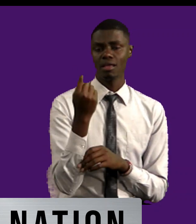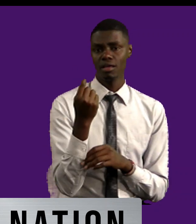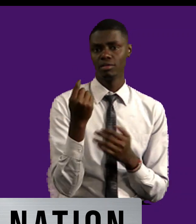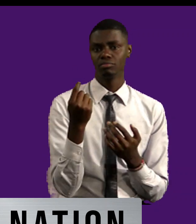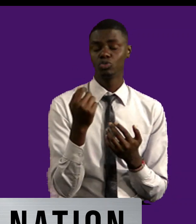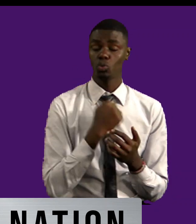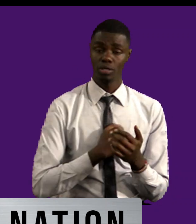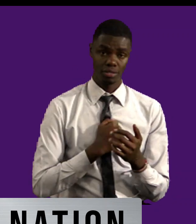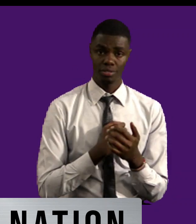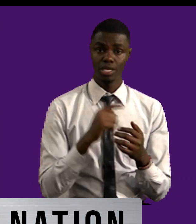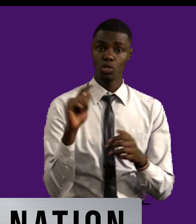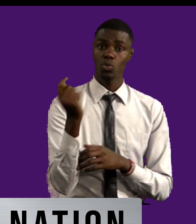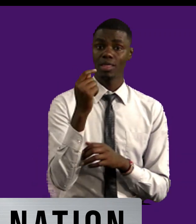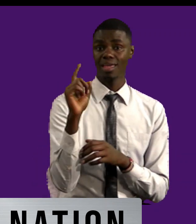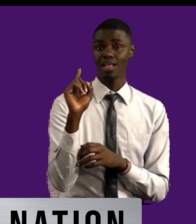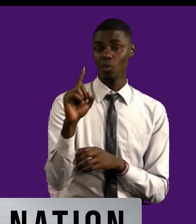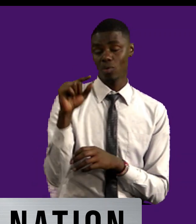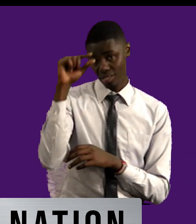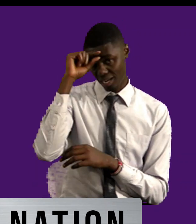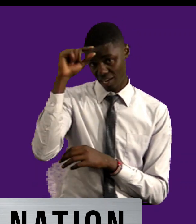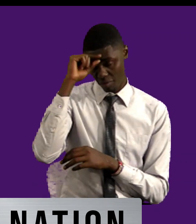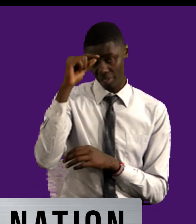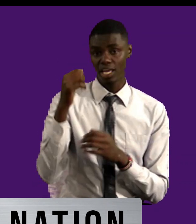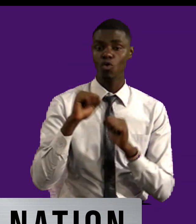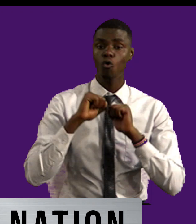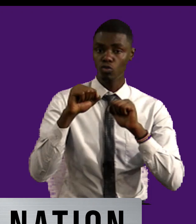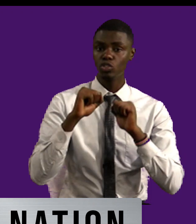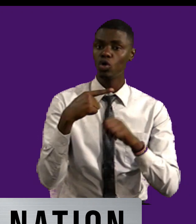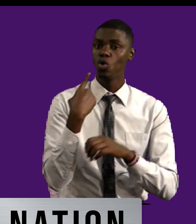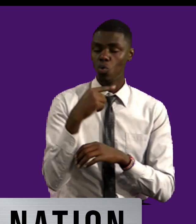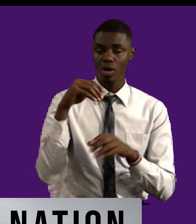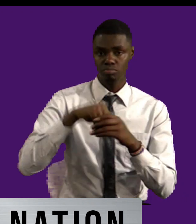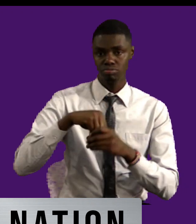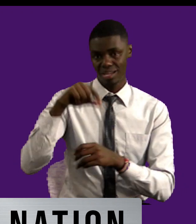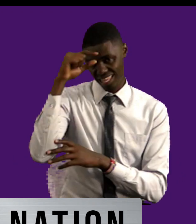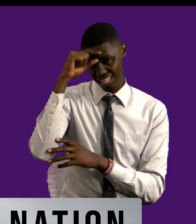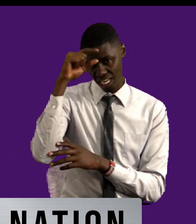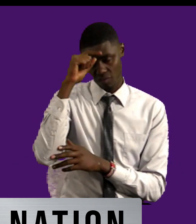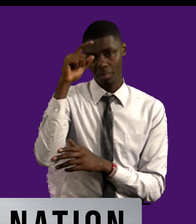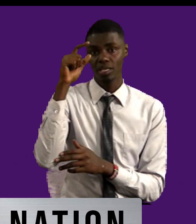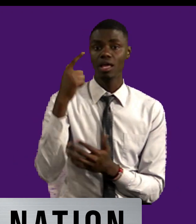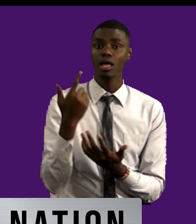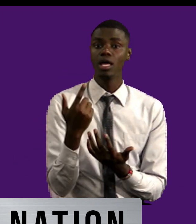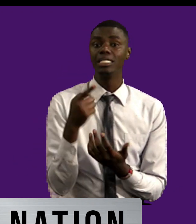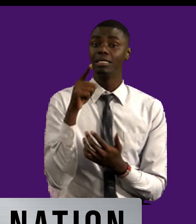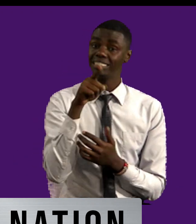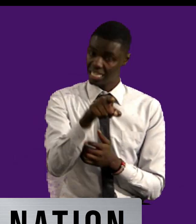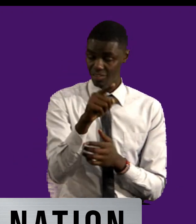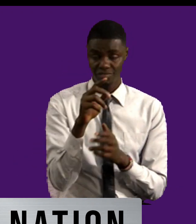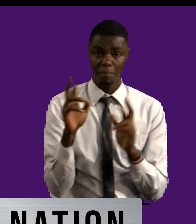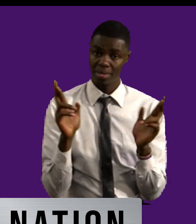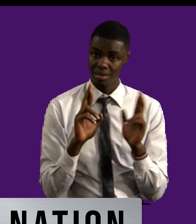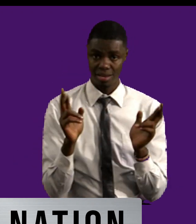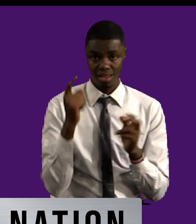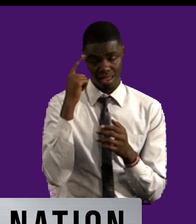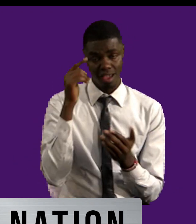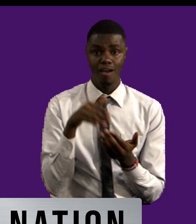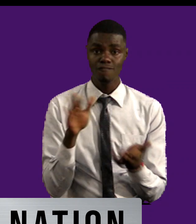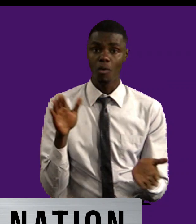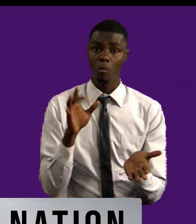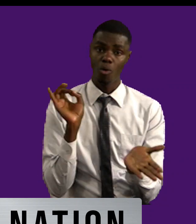the Kenya Kwanza government and officials who are already in government. You should prepare for